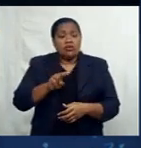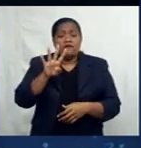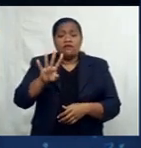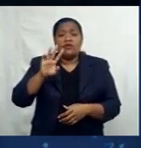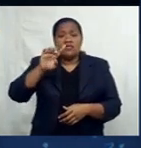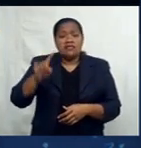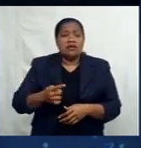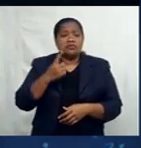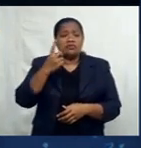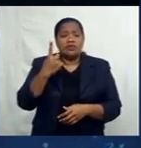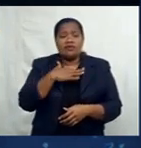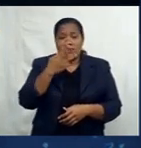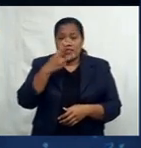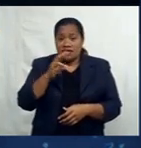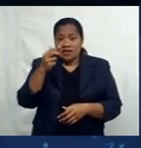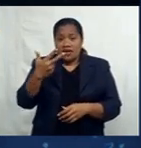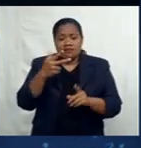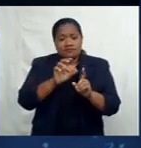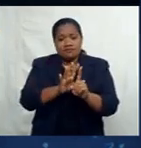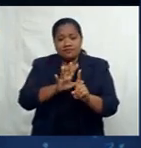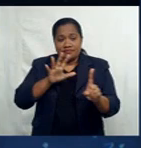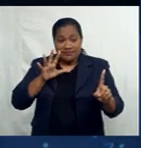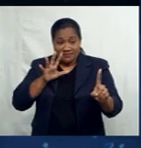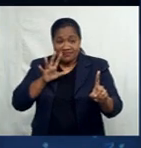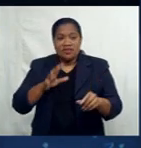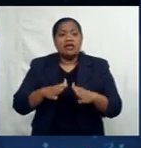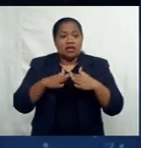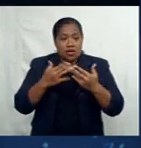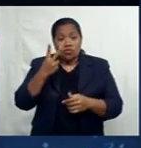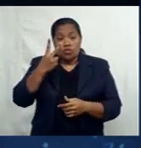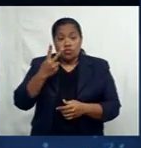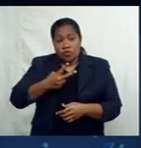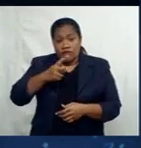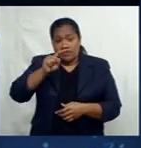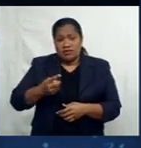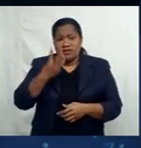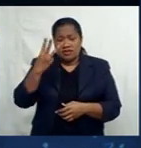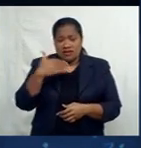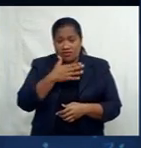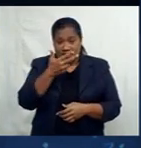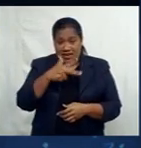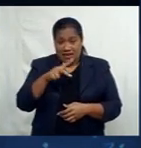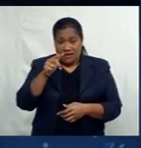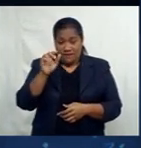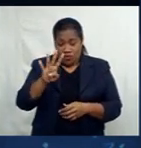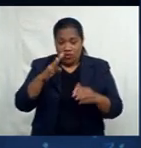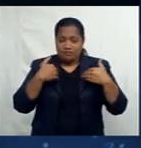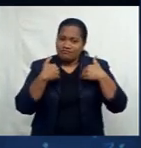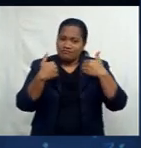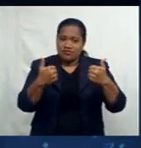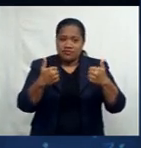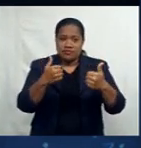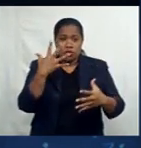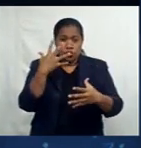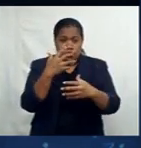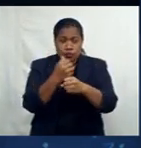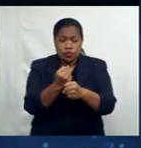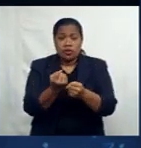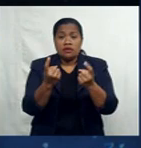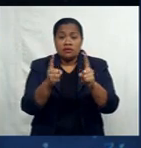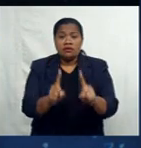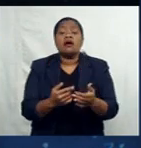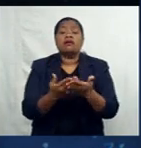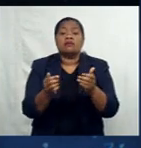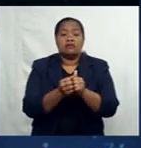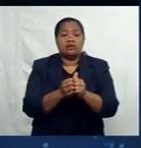24,138 active cases in isolation, with 12,384 recoveries in total. The COVID-19 death toll stands